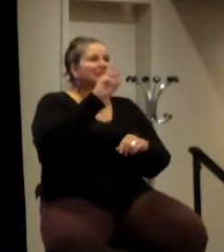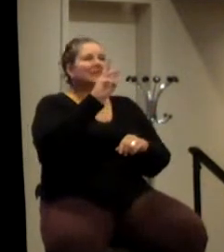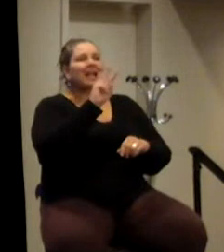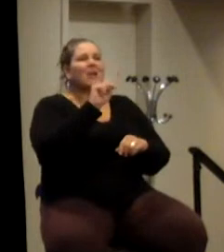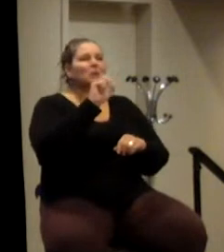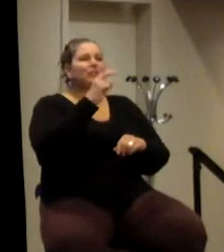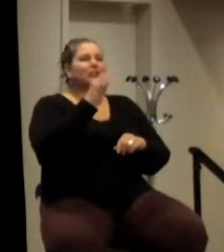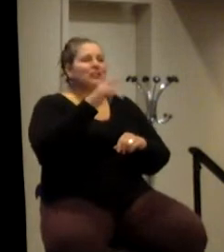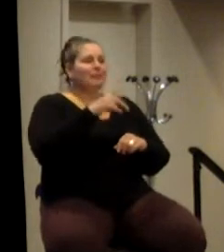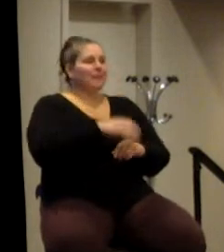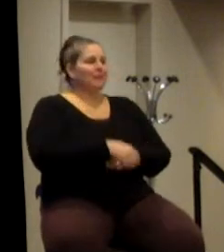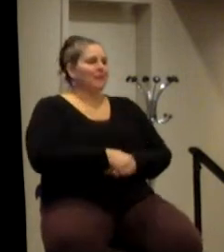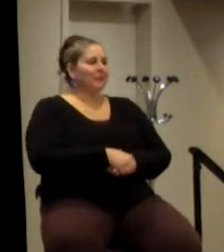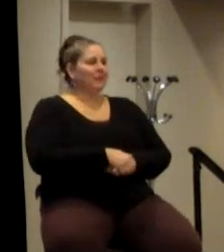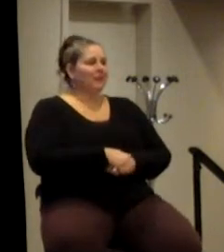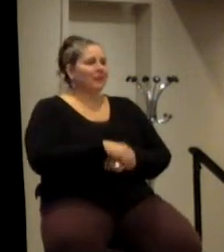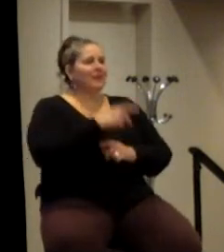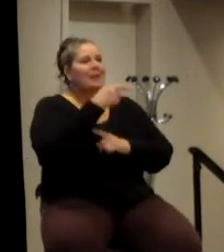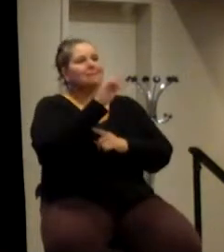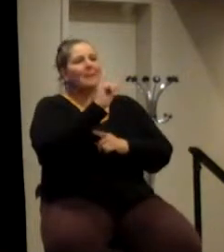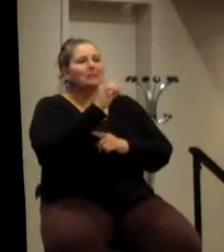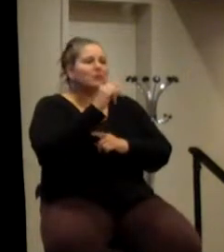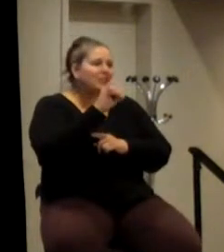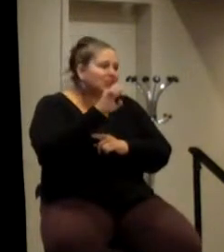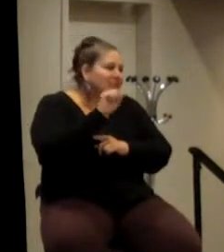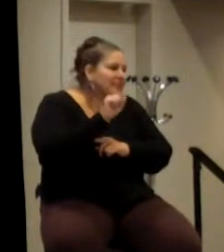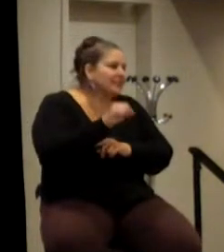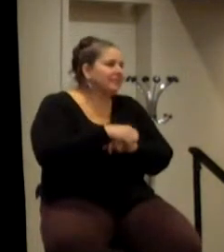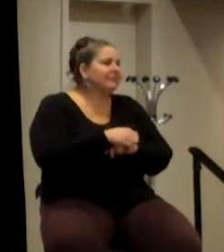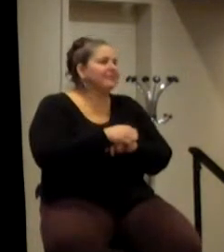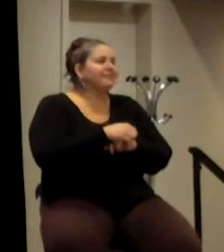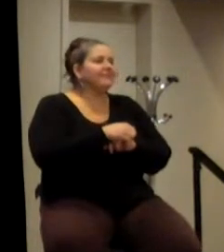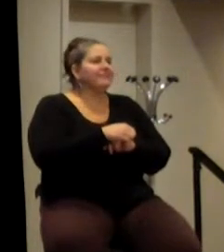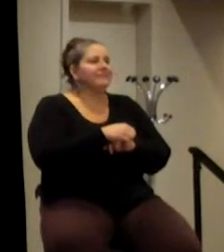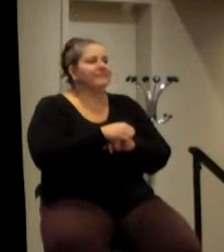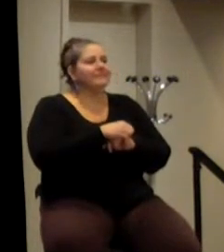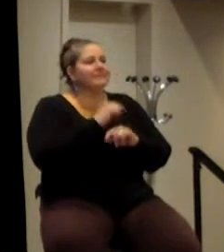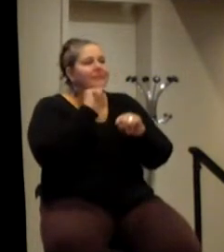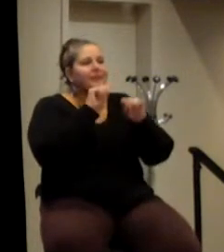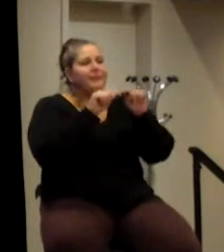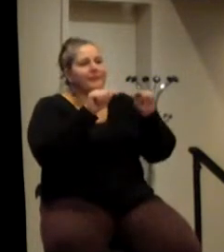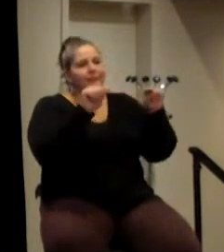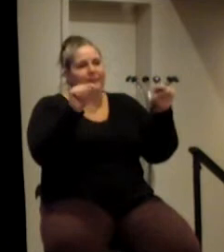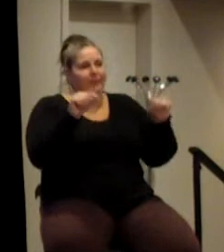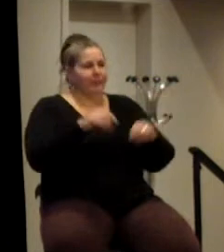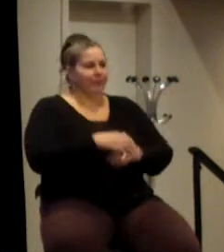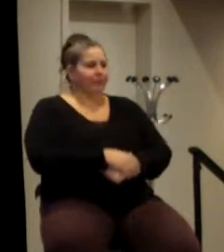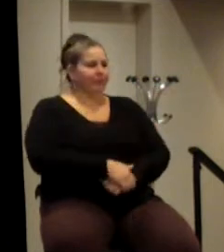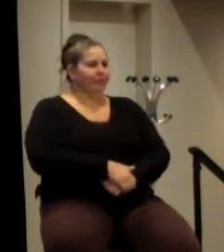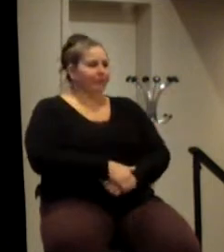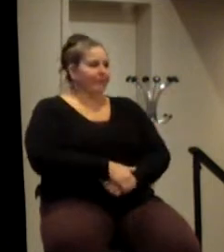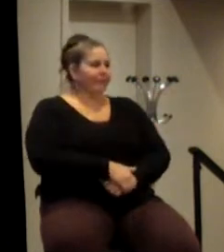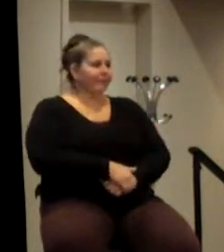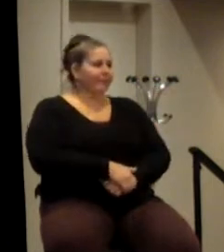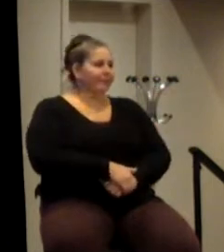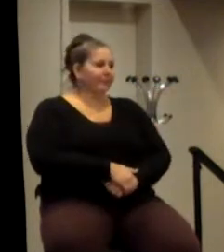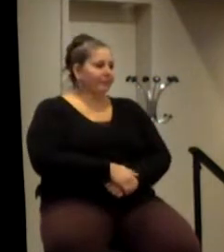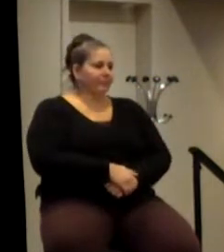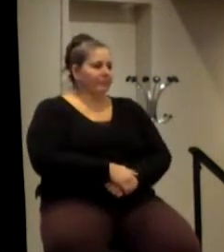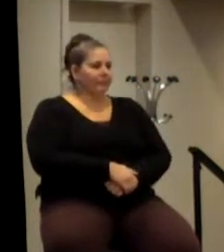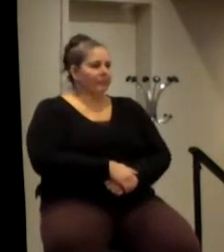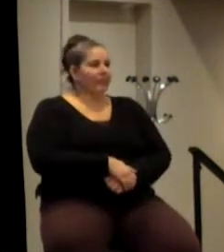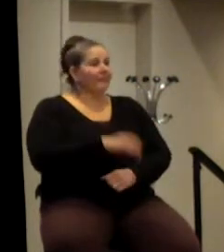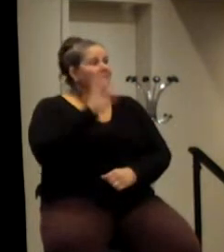of do the same thing, but some do different things. So it's tough from the federal level to get money directly to locals.